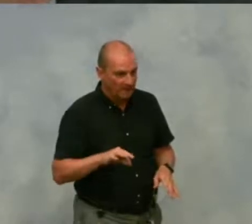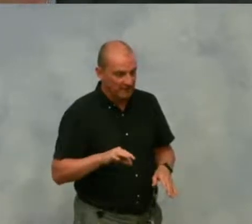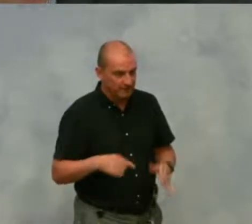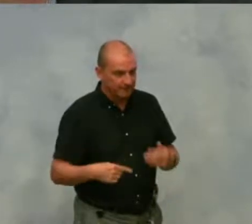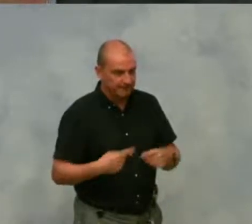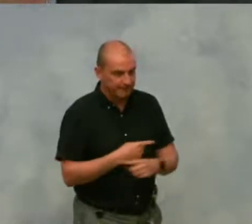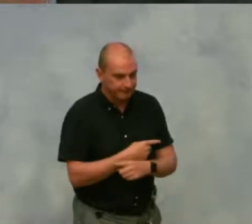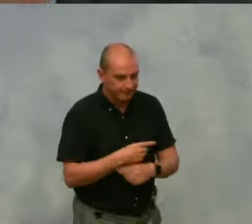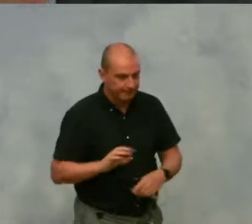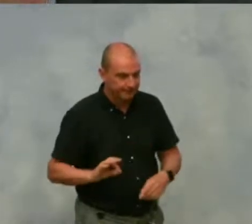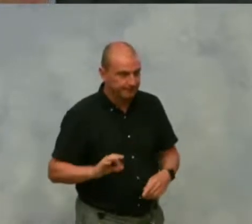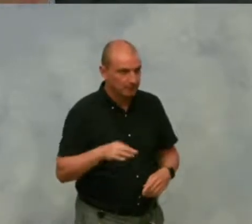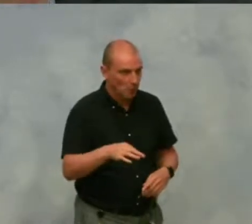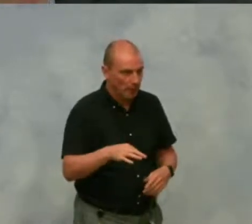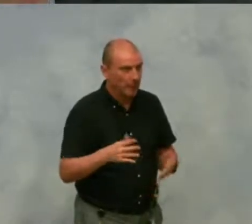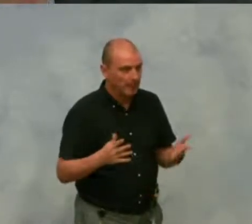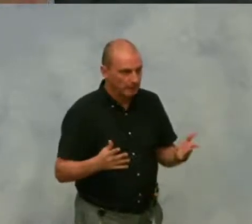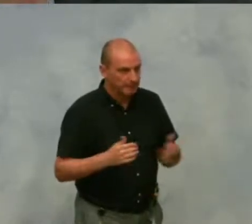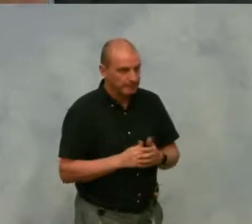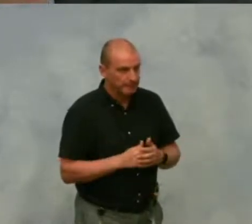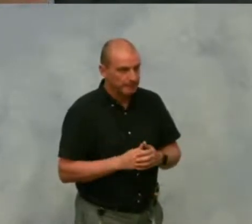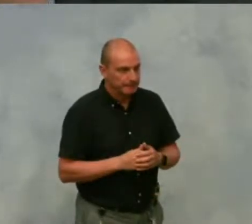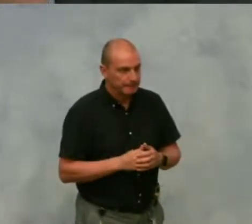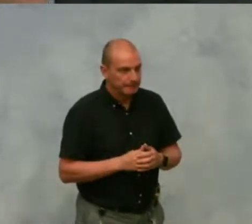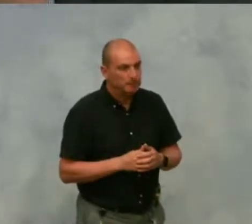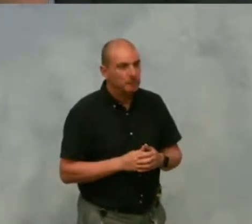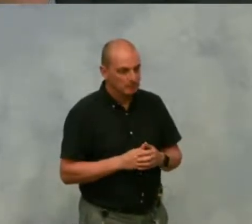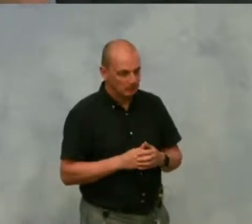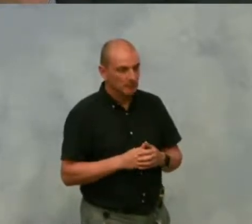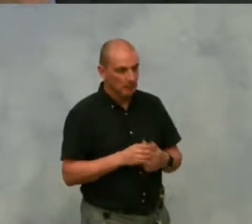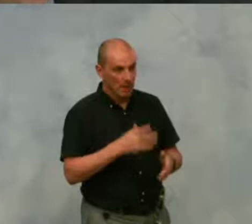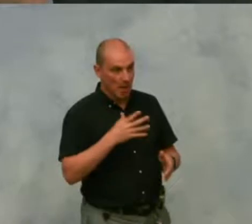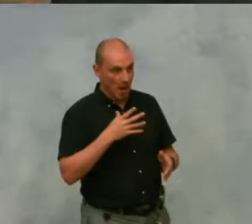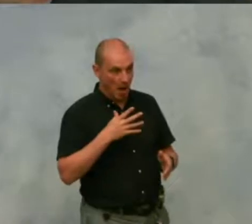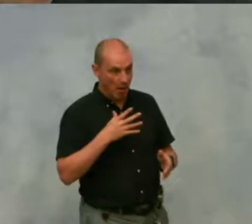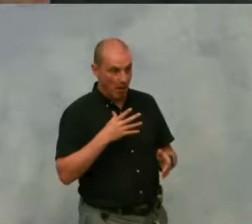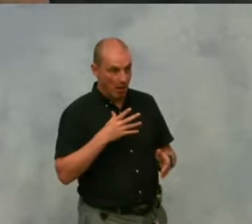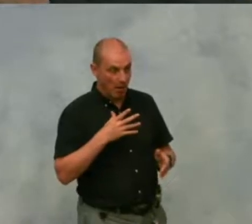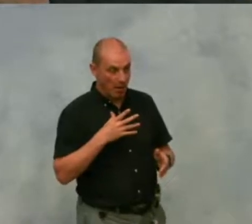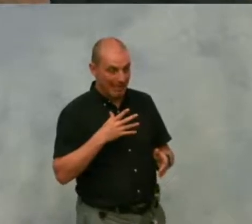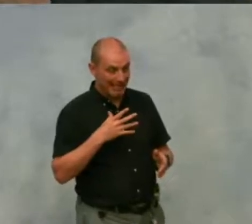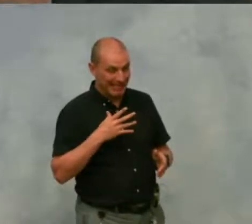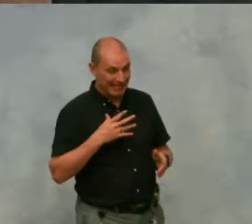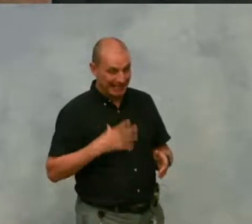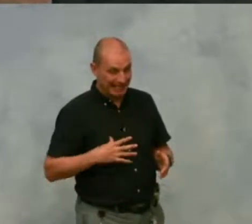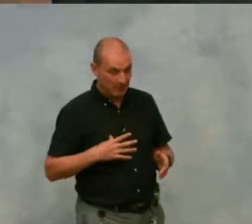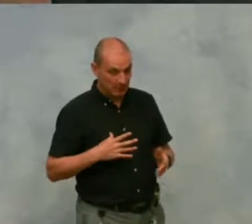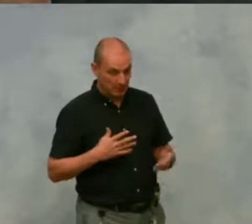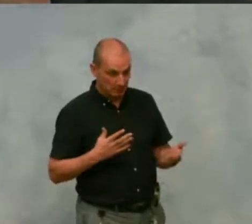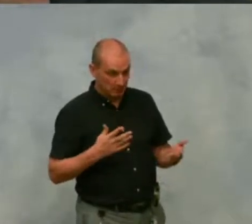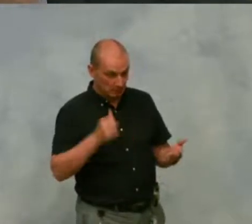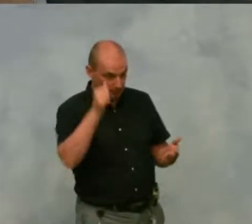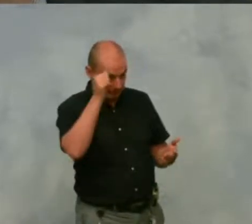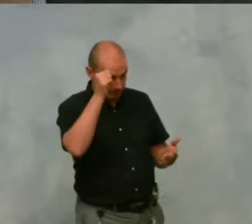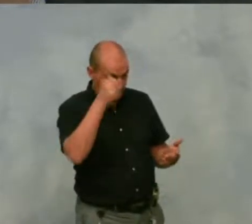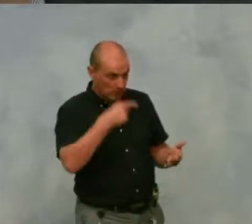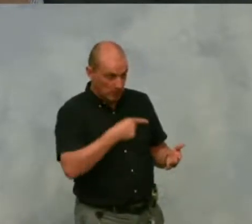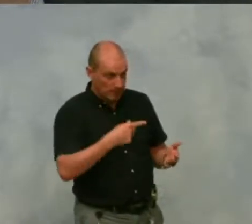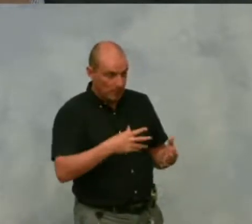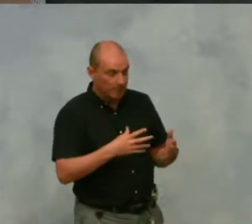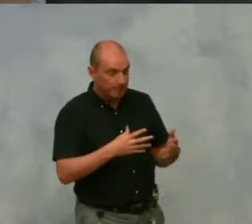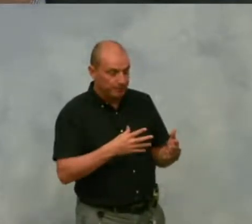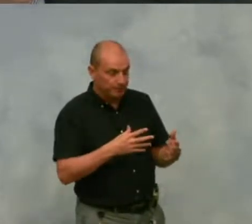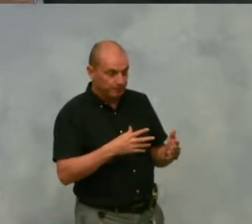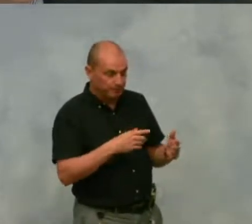Listen, right, so I think what we just need to recognise is that the scope of what Brian does, or somebody in Brian's